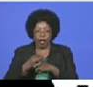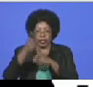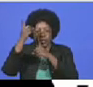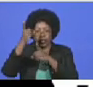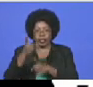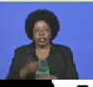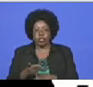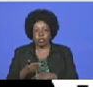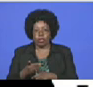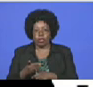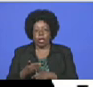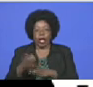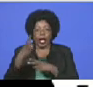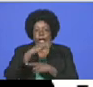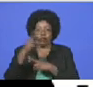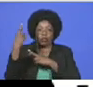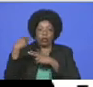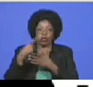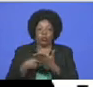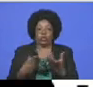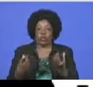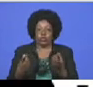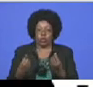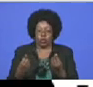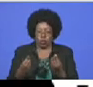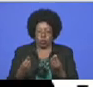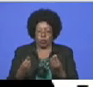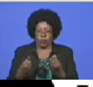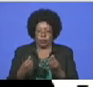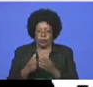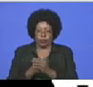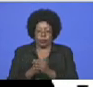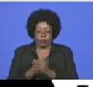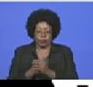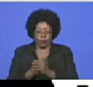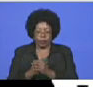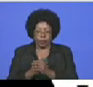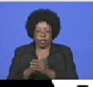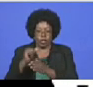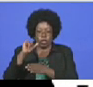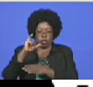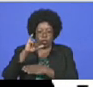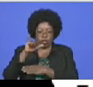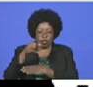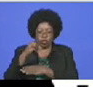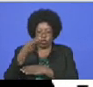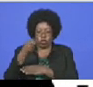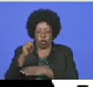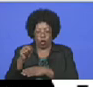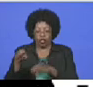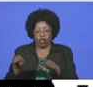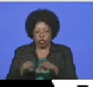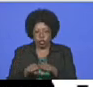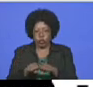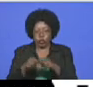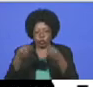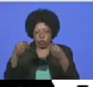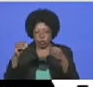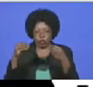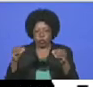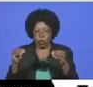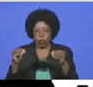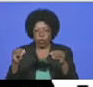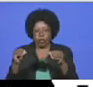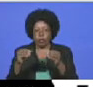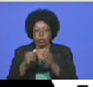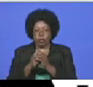decision and responsibility of what to do in the face of COVID-19. That from John's Shoe Store. It's a business blessed with heavy foot